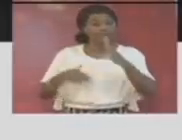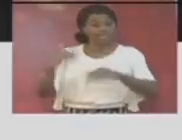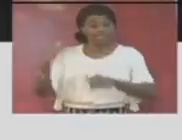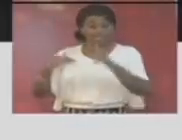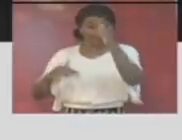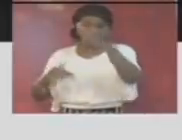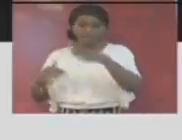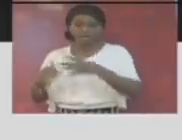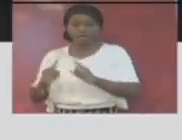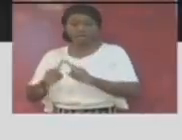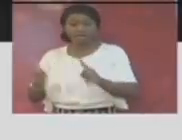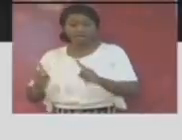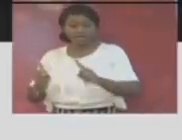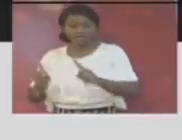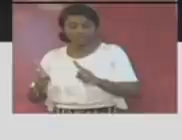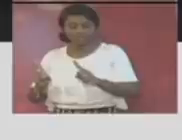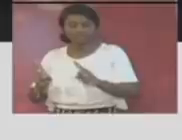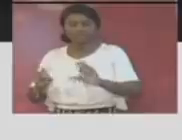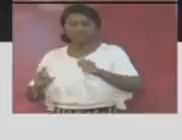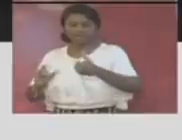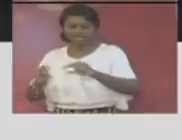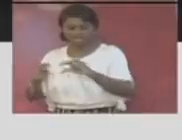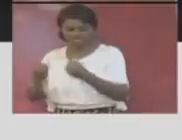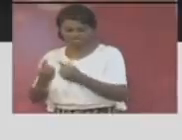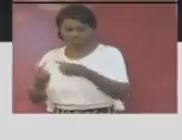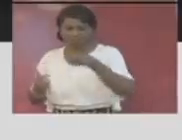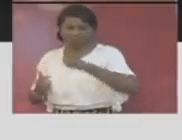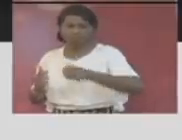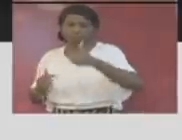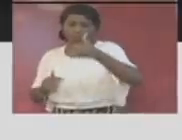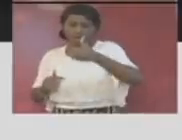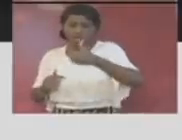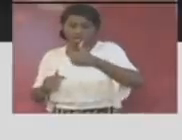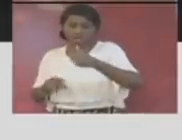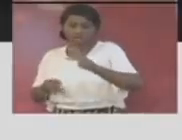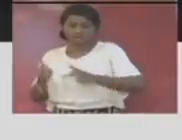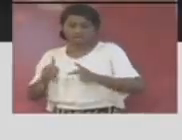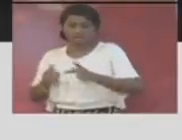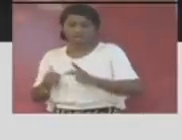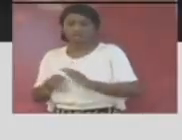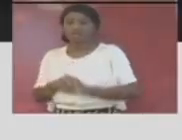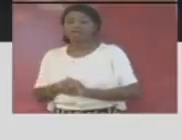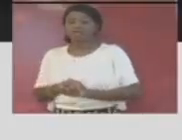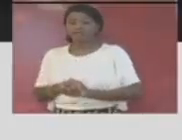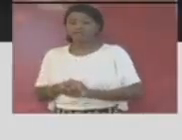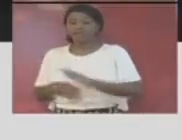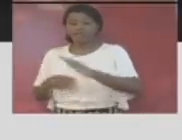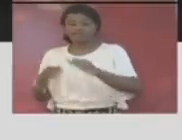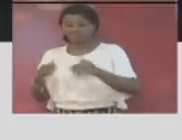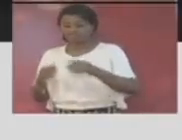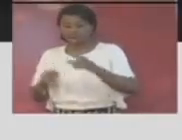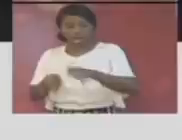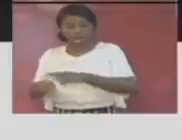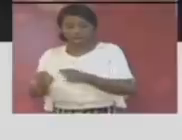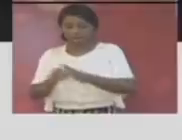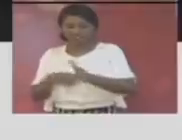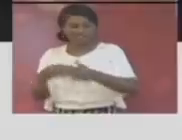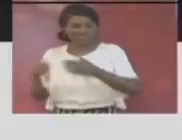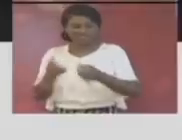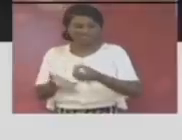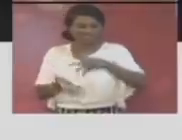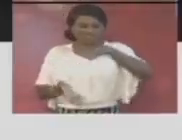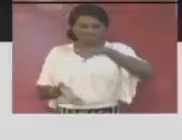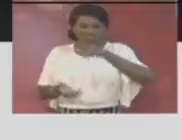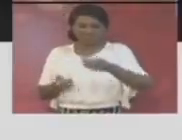hold true for older age groups. Long COVID certainly affected all socioeconomic groups. Asthma was